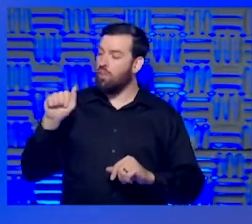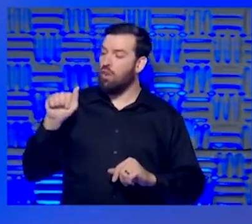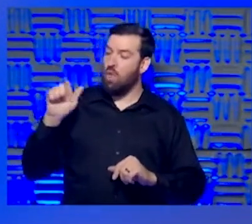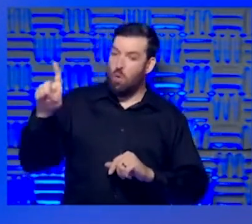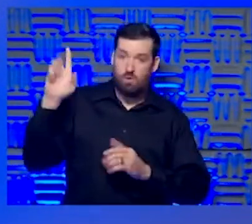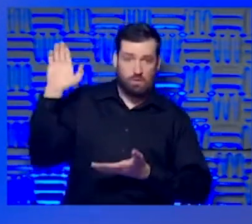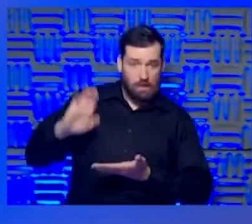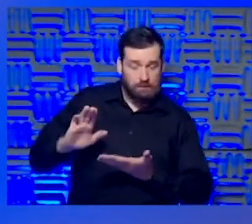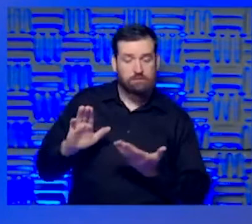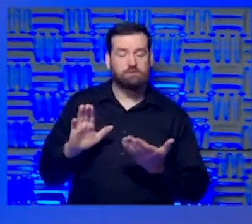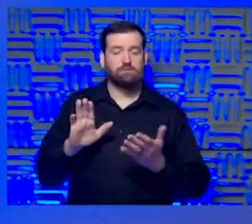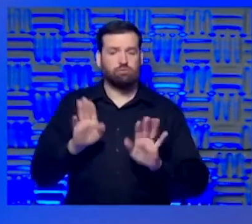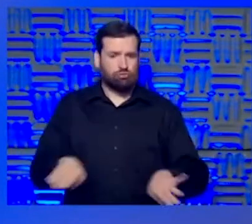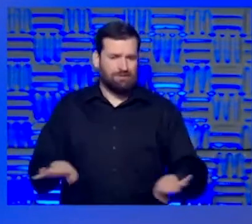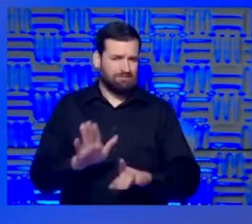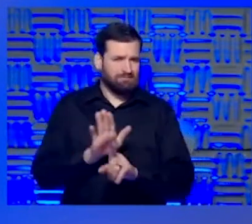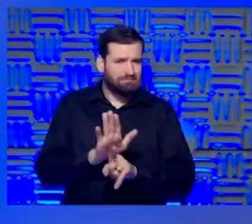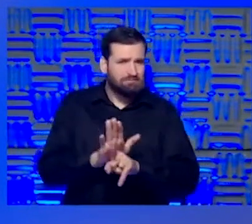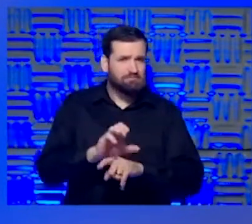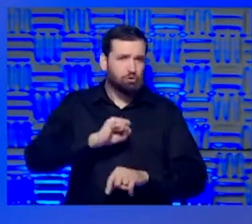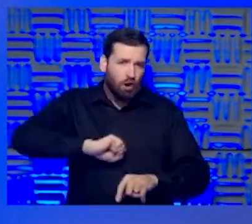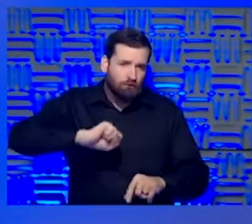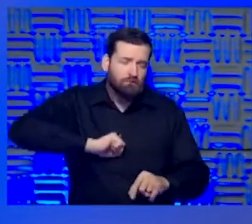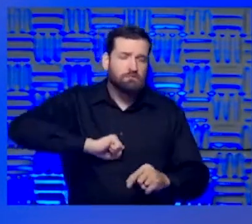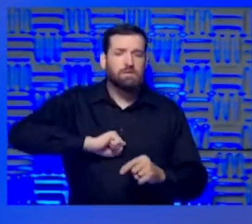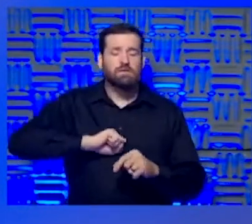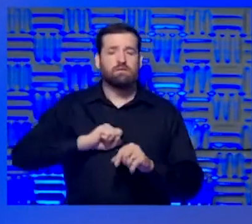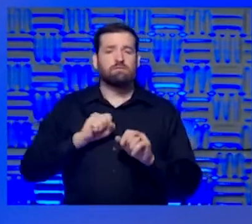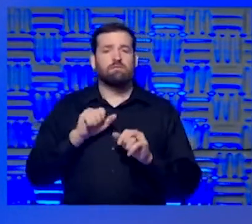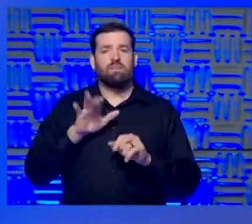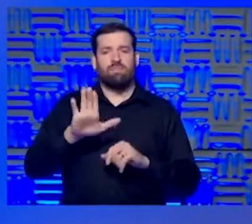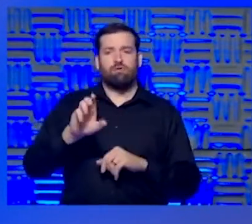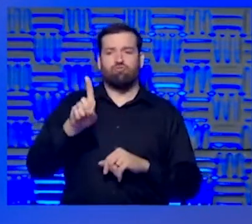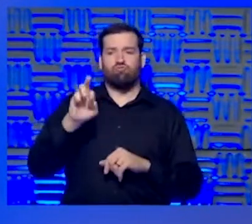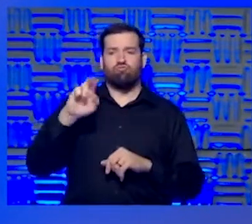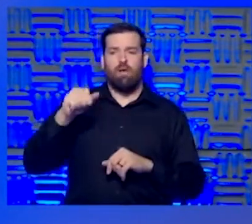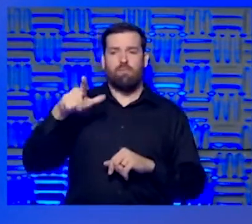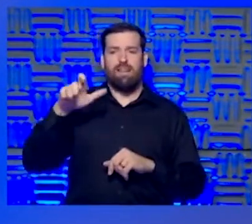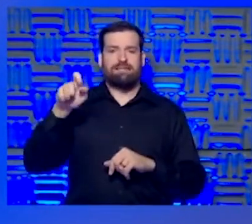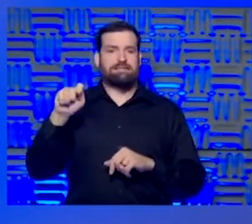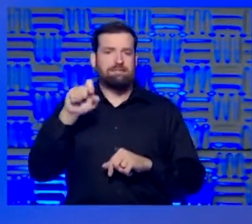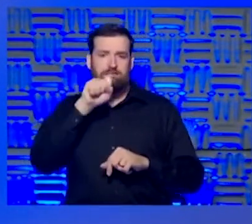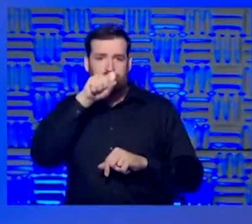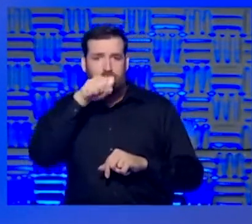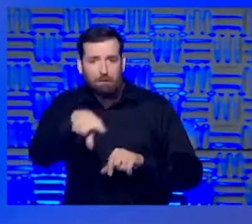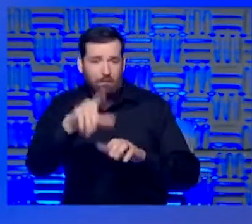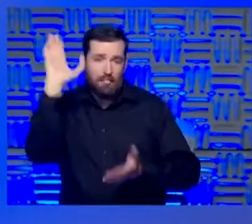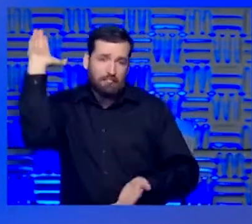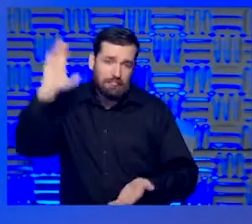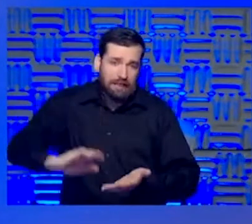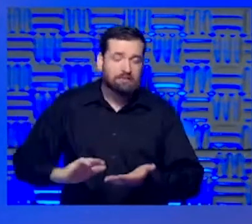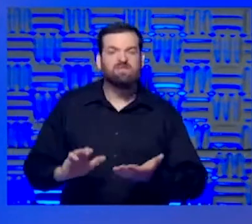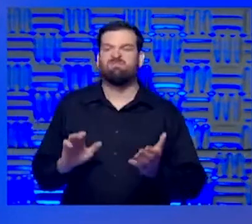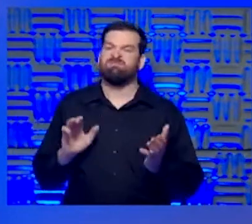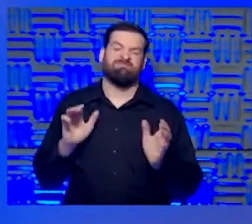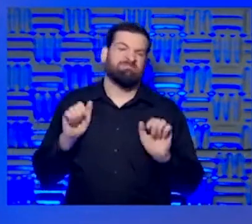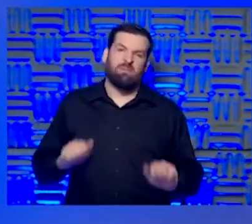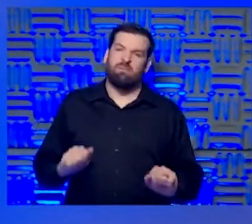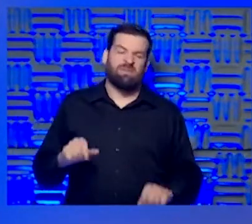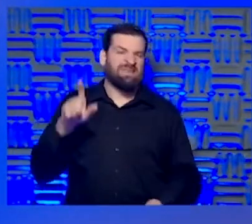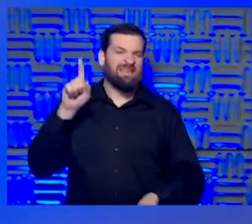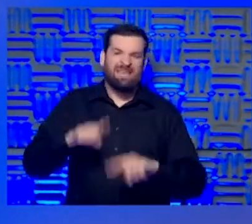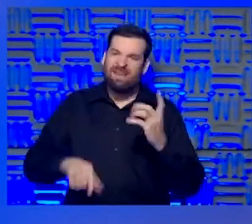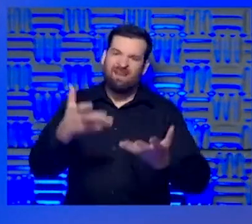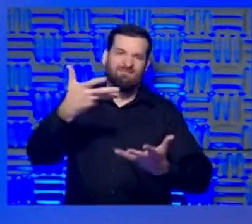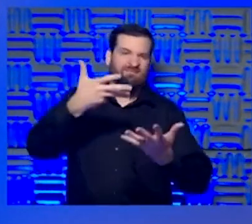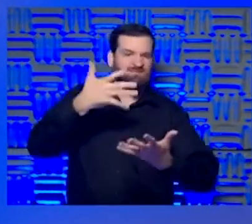their coughing and breathing and how far their droplets go, things of that nature. We certainly know they probably cannot physical distance as well as adults,